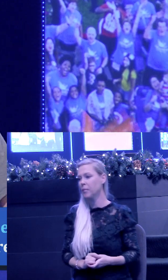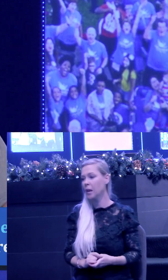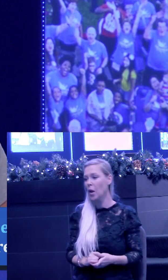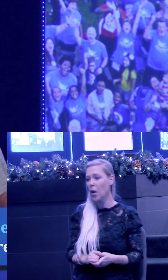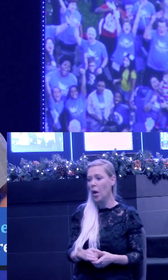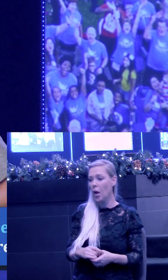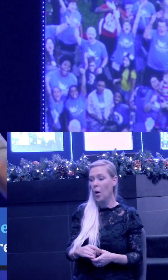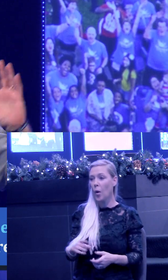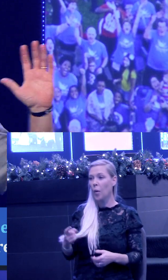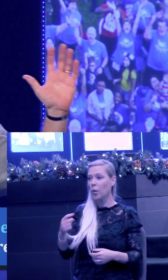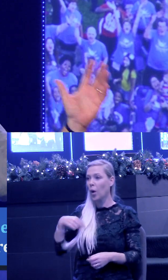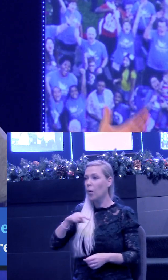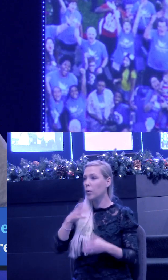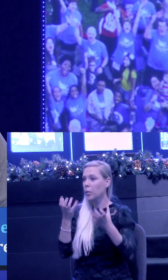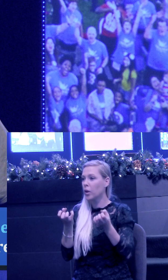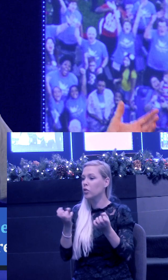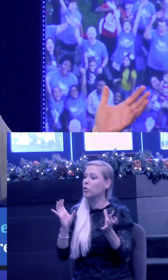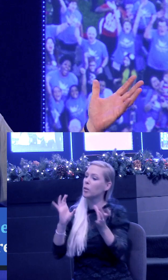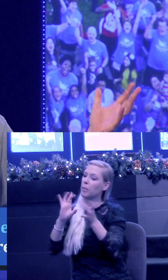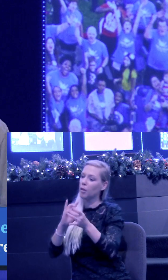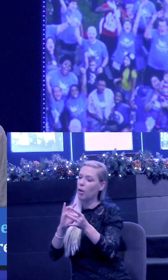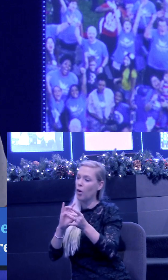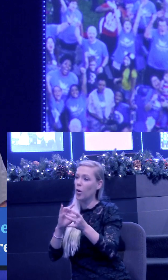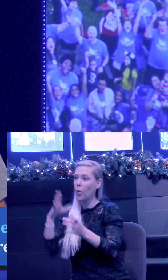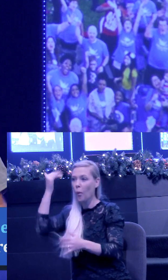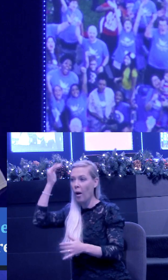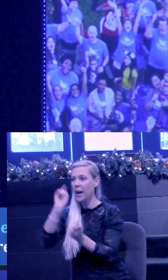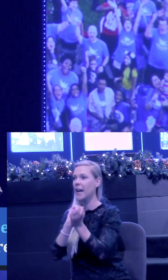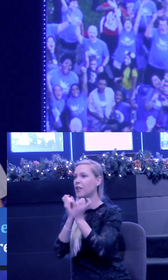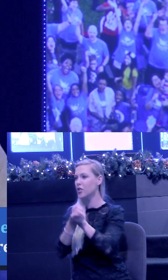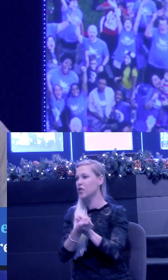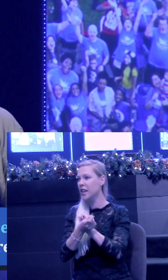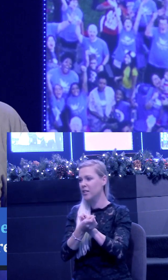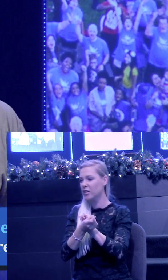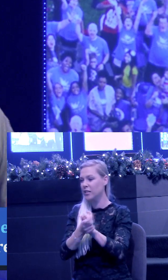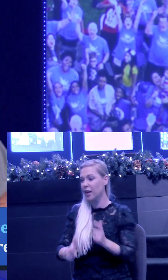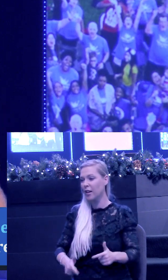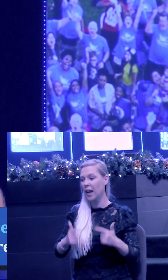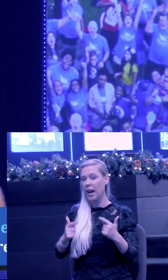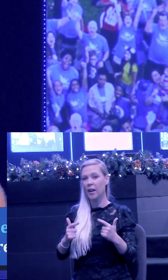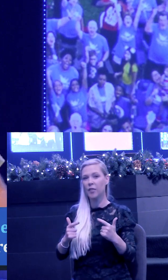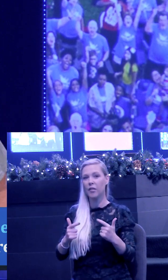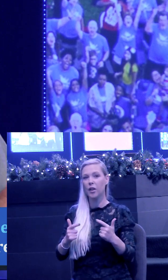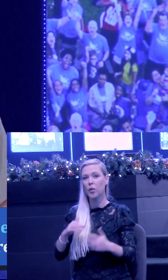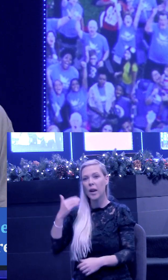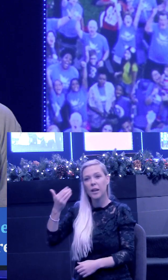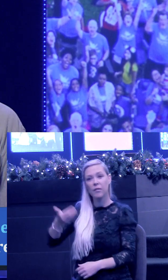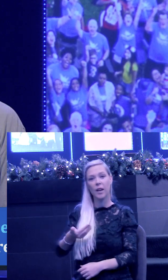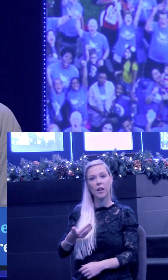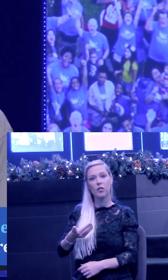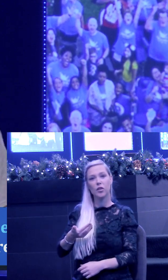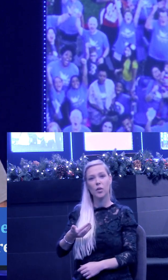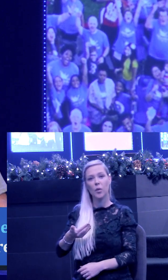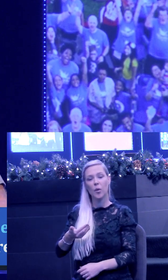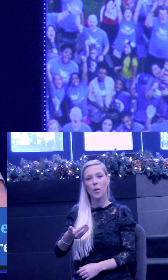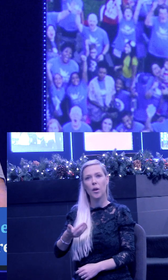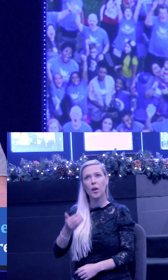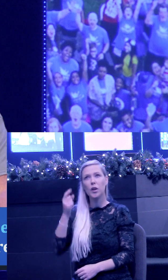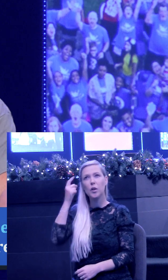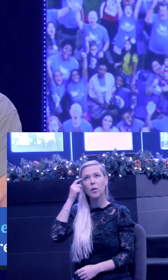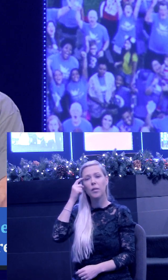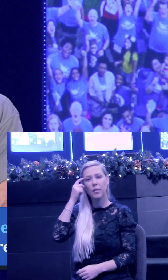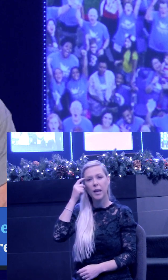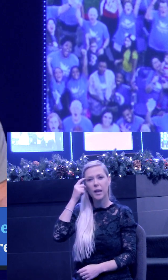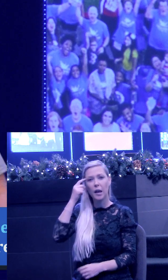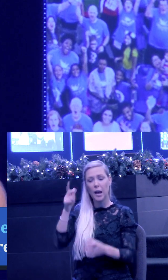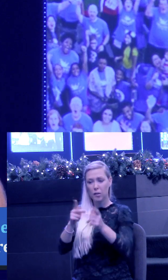of connectedness, because it's transformational. It really is. And so let me just invite you to take a step. If you feel like this is a place that you believe, but you're